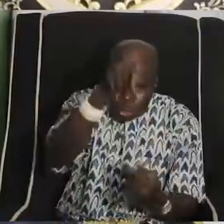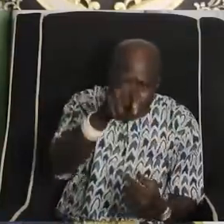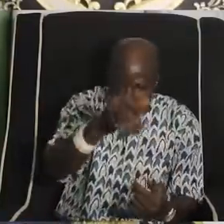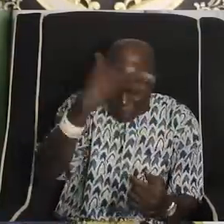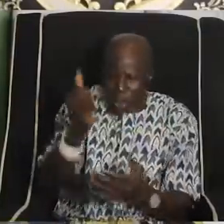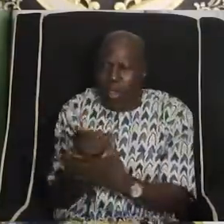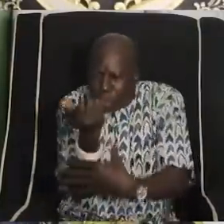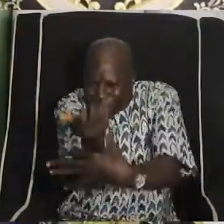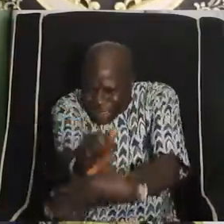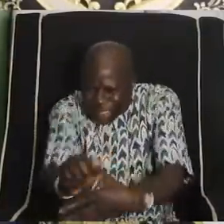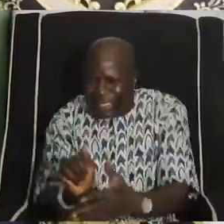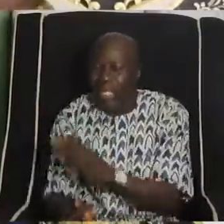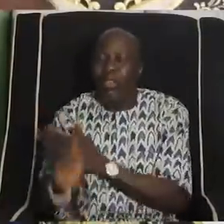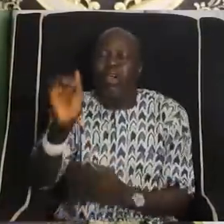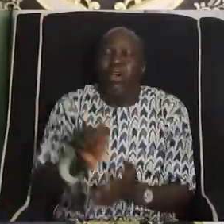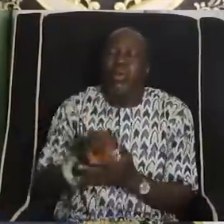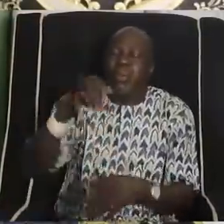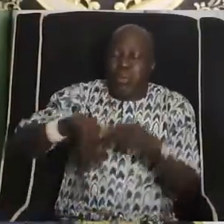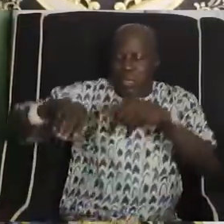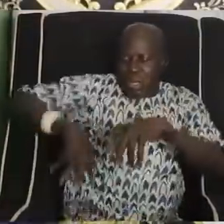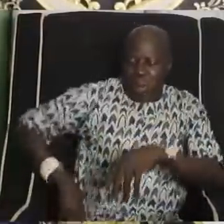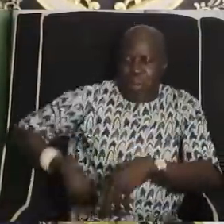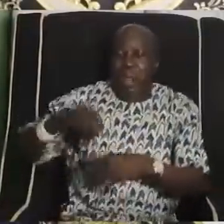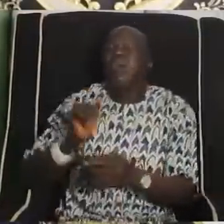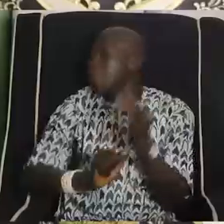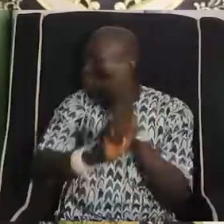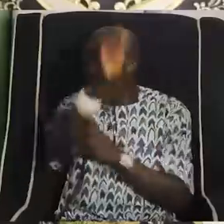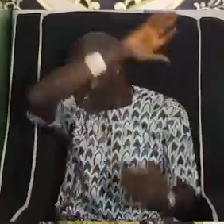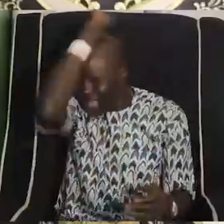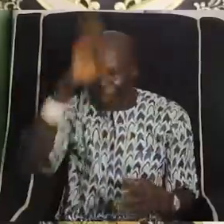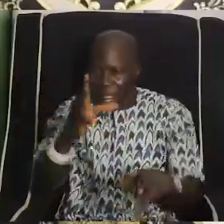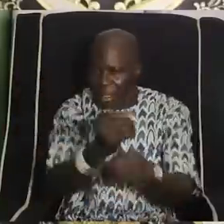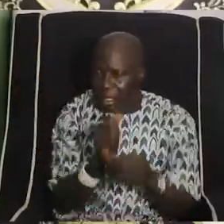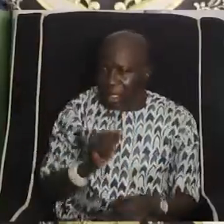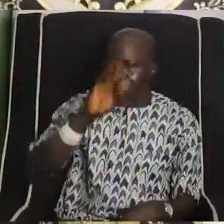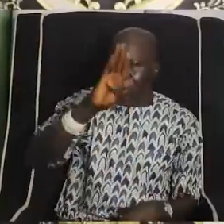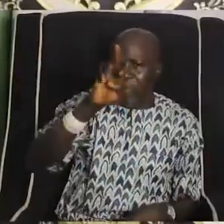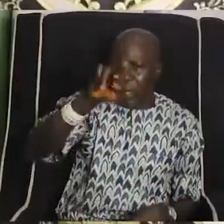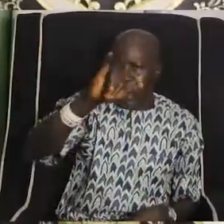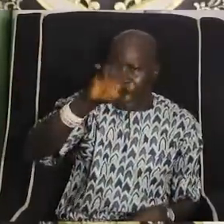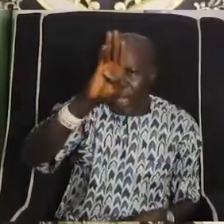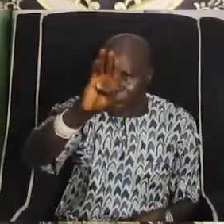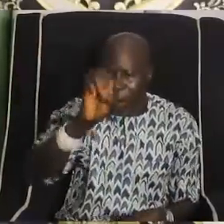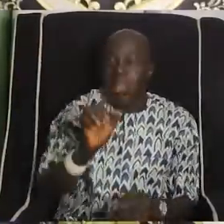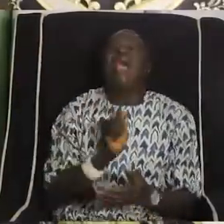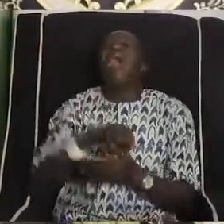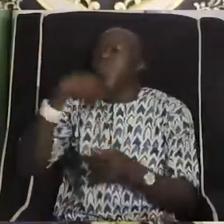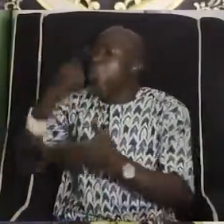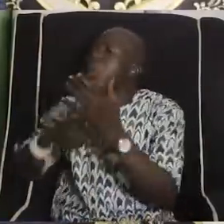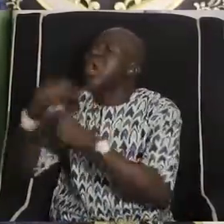be partial. Men will take bribe. But God will never take bribe of partial. What has